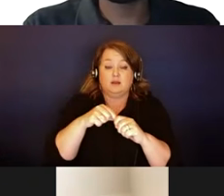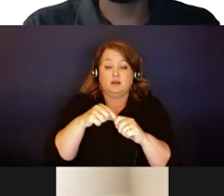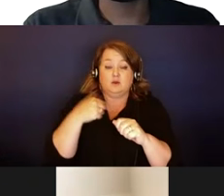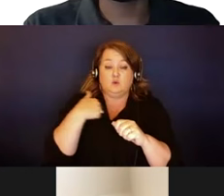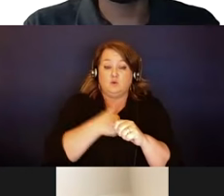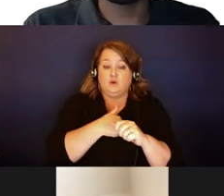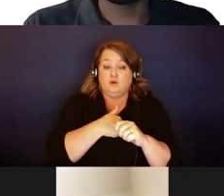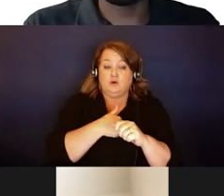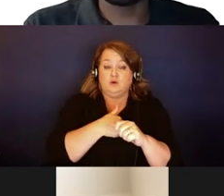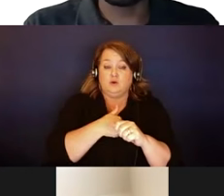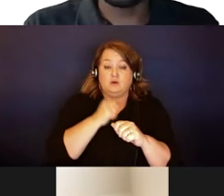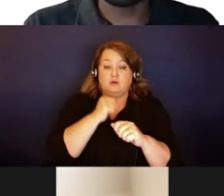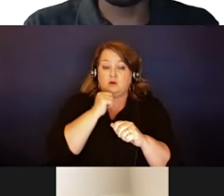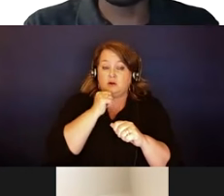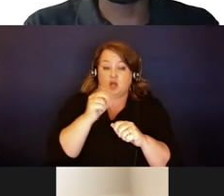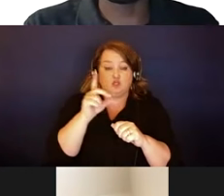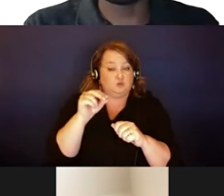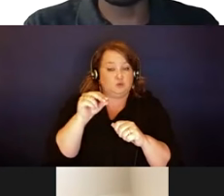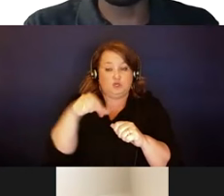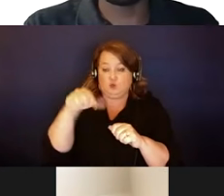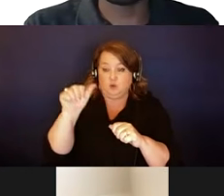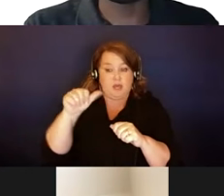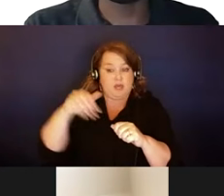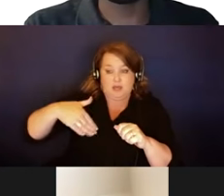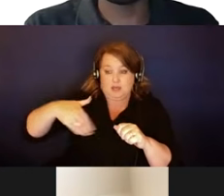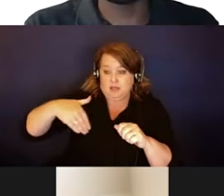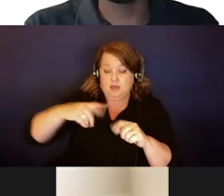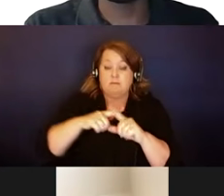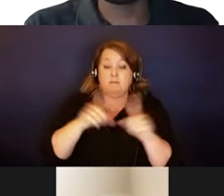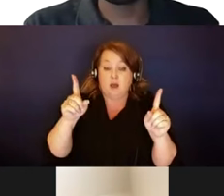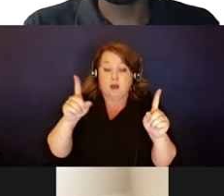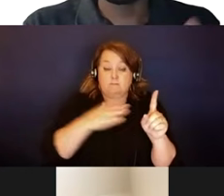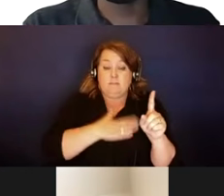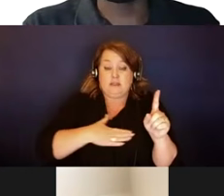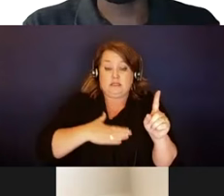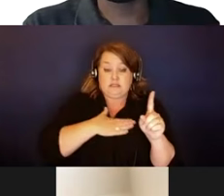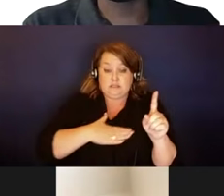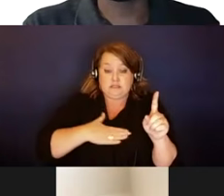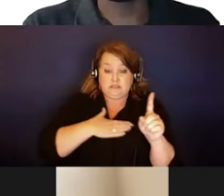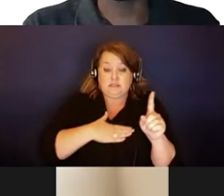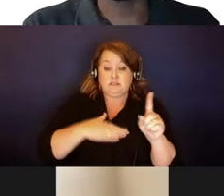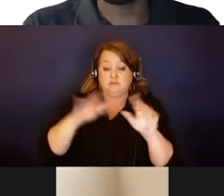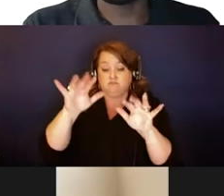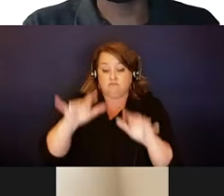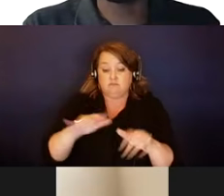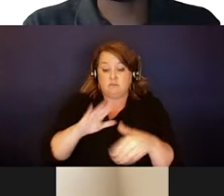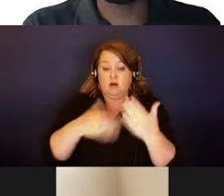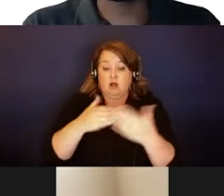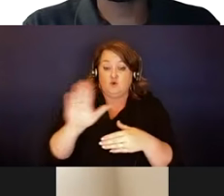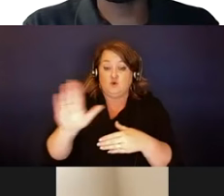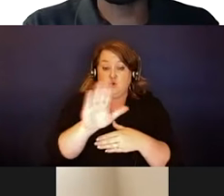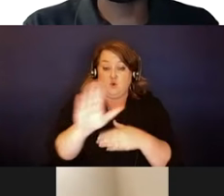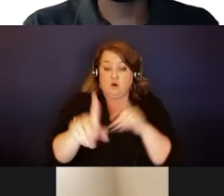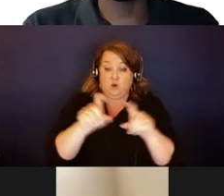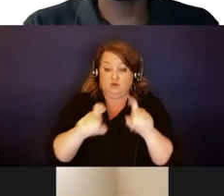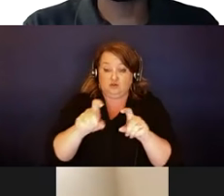our participant Q&A right now, but in preparation, please input all of the questions that you have that you would like to ask